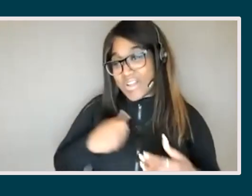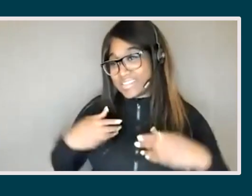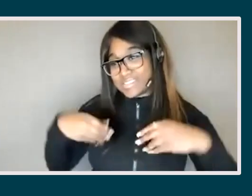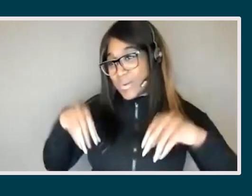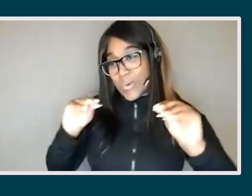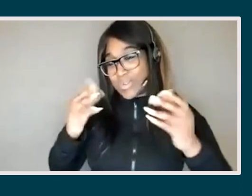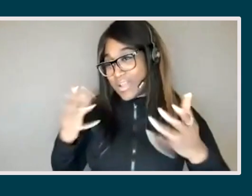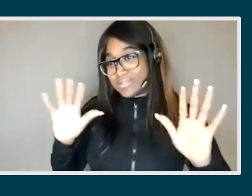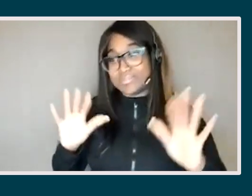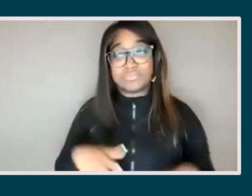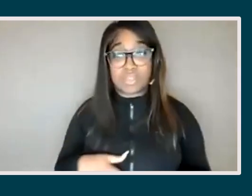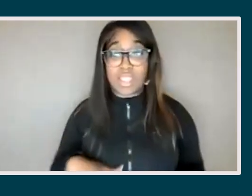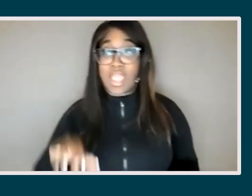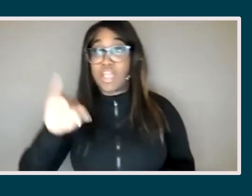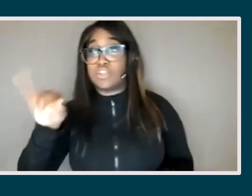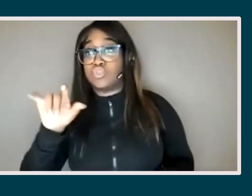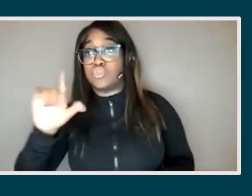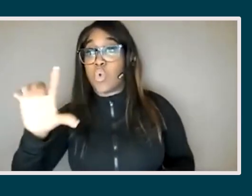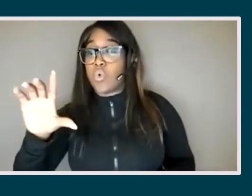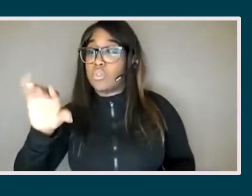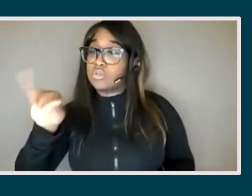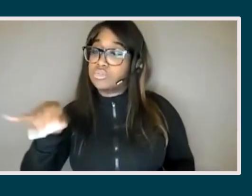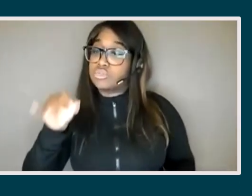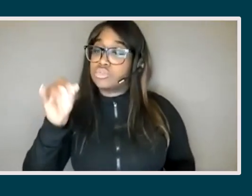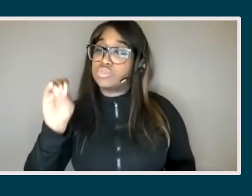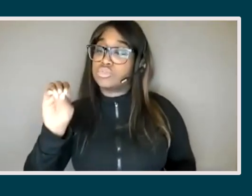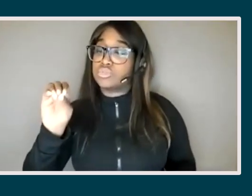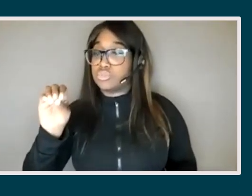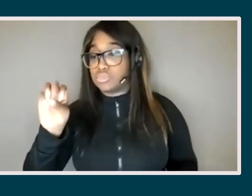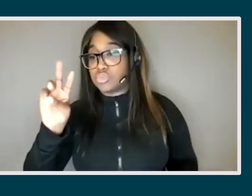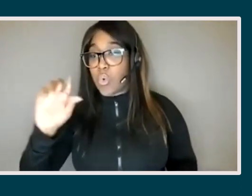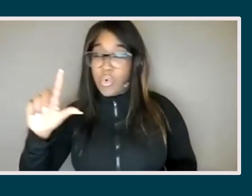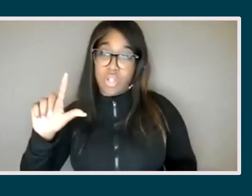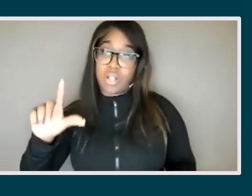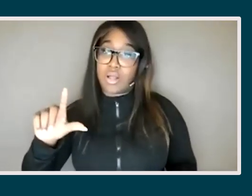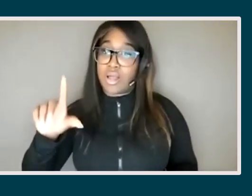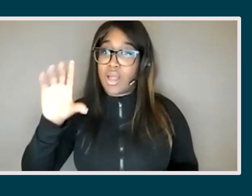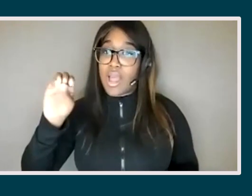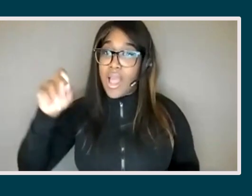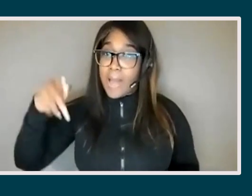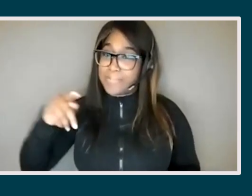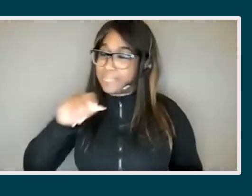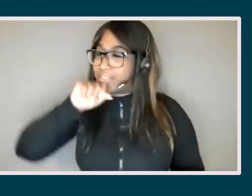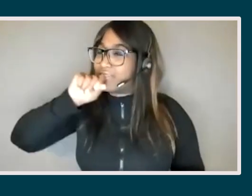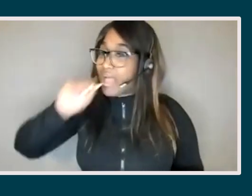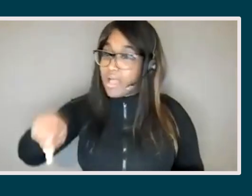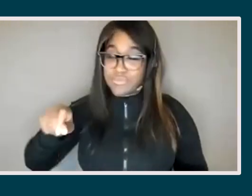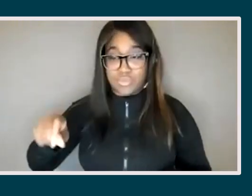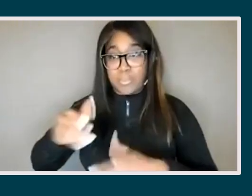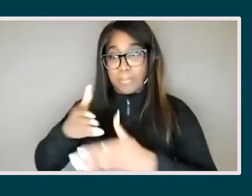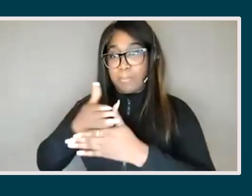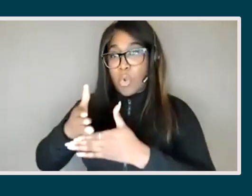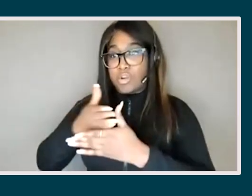And also Joel Kampf is another man we've loved partnering with and collaborating with, and he has